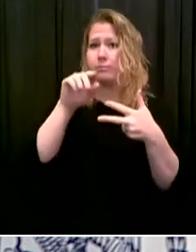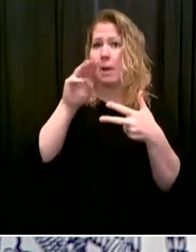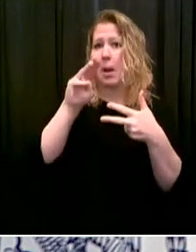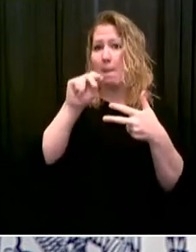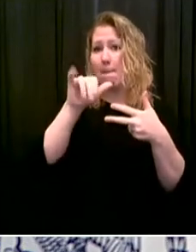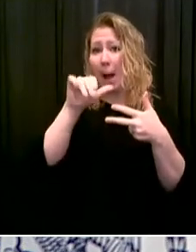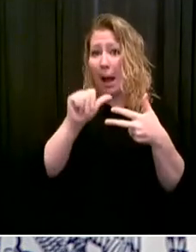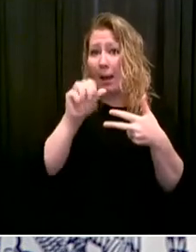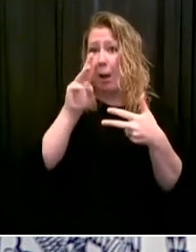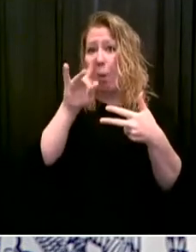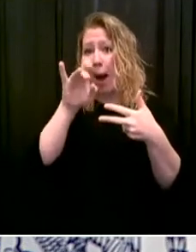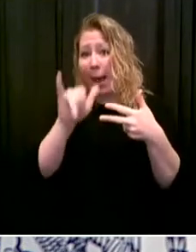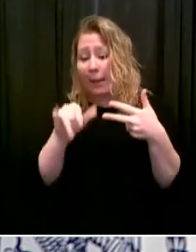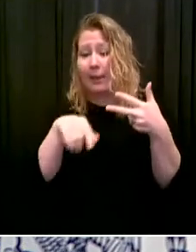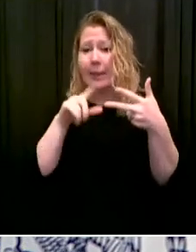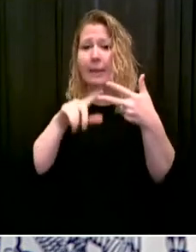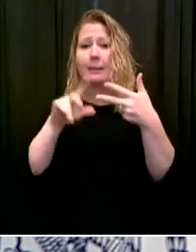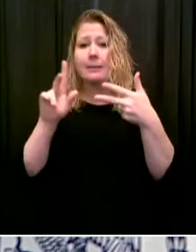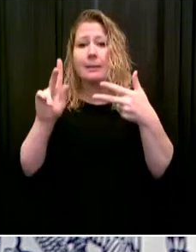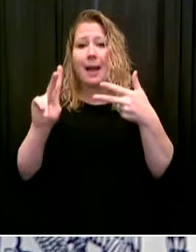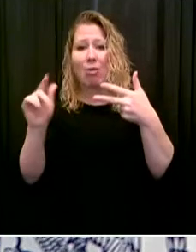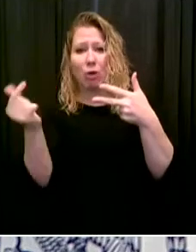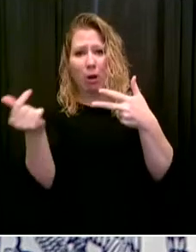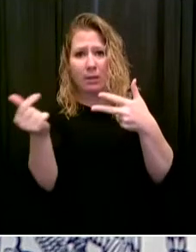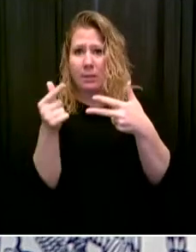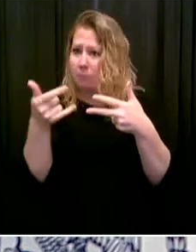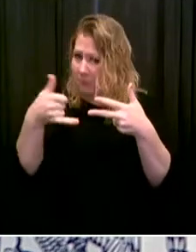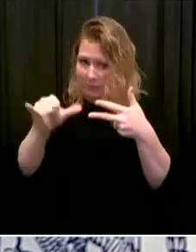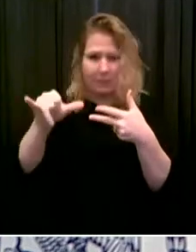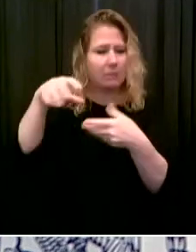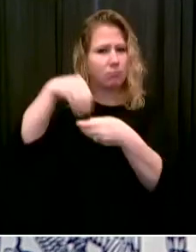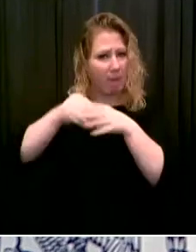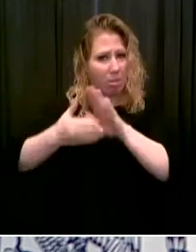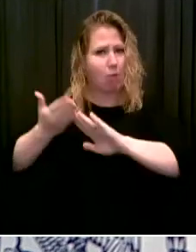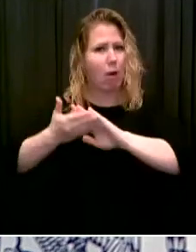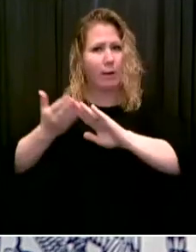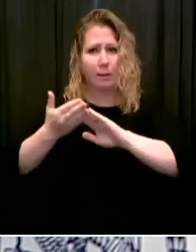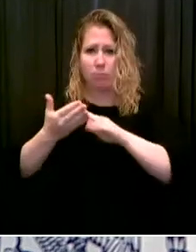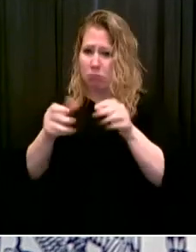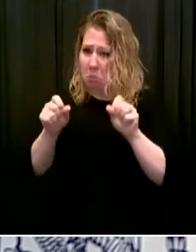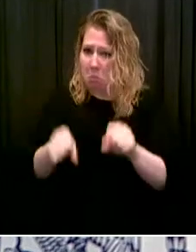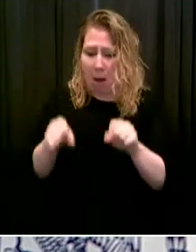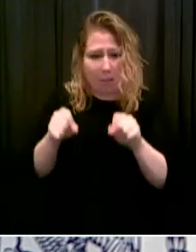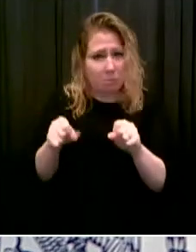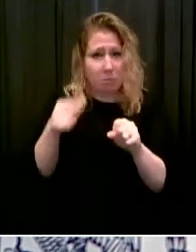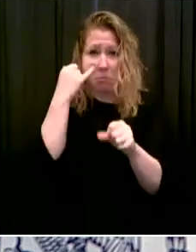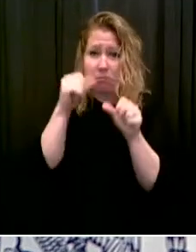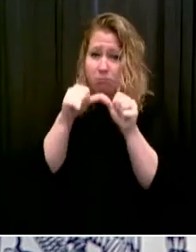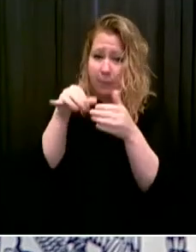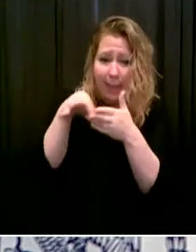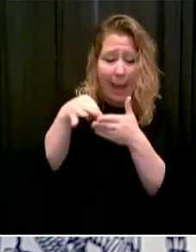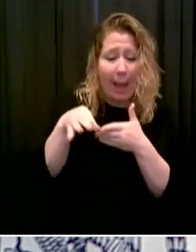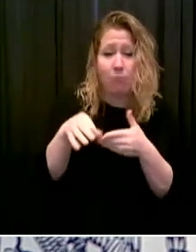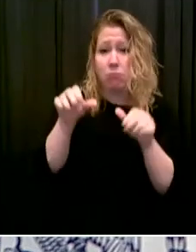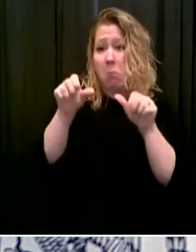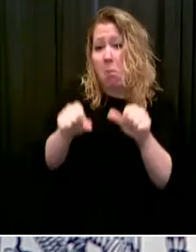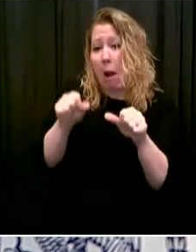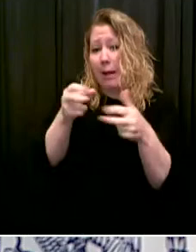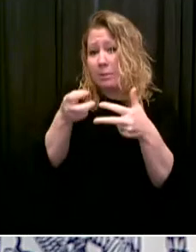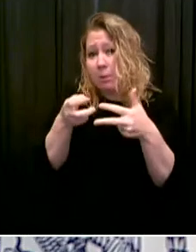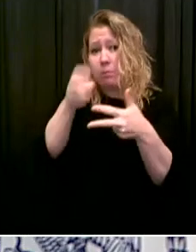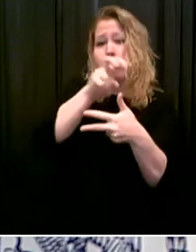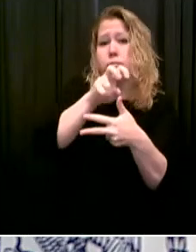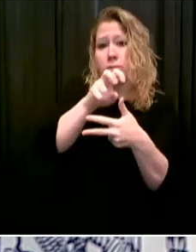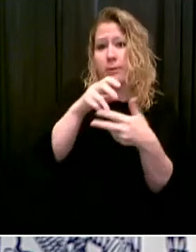isn't over. They all had strong enough showings to say there's more to play out here. So we should all wait for